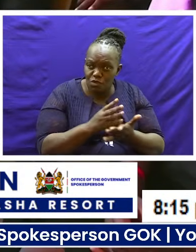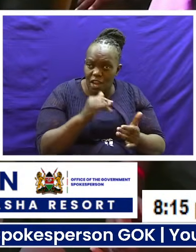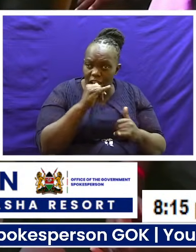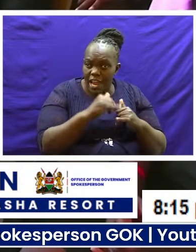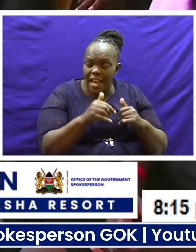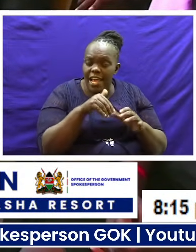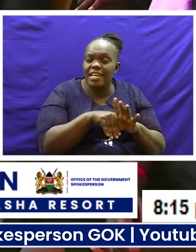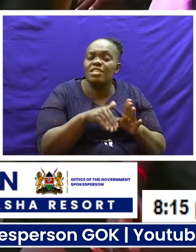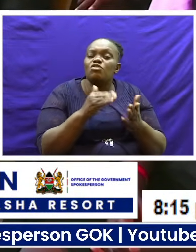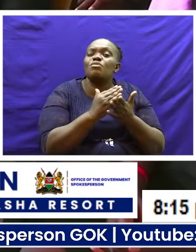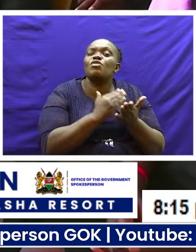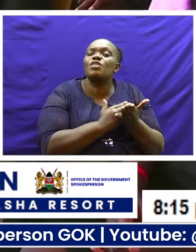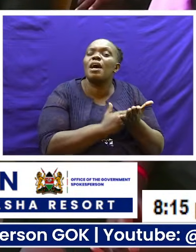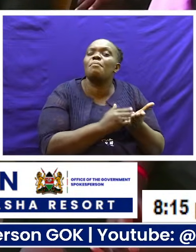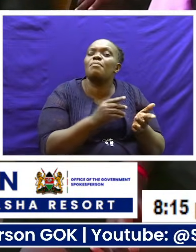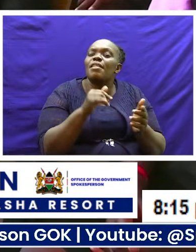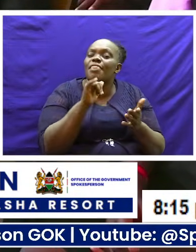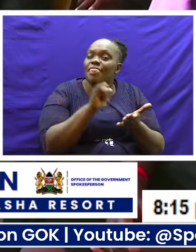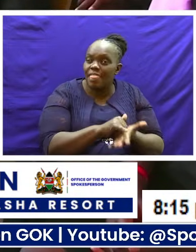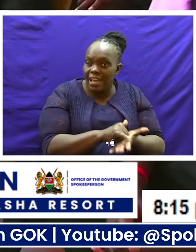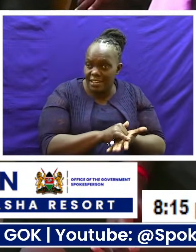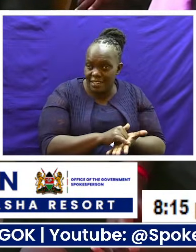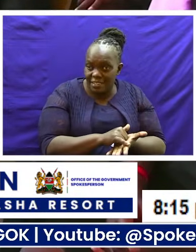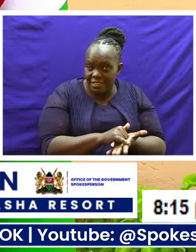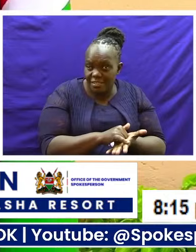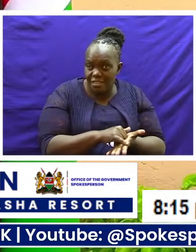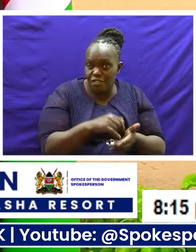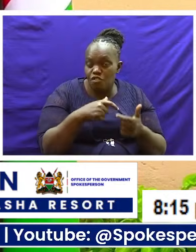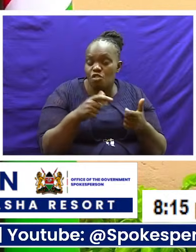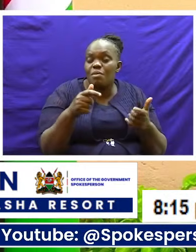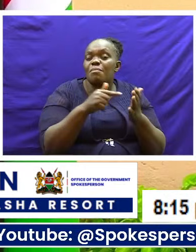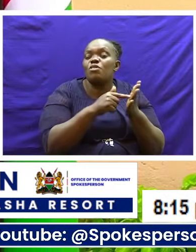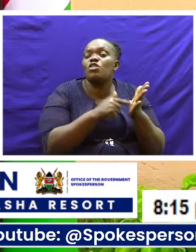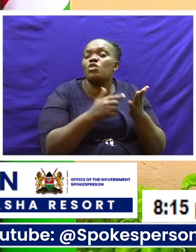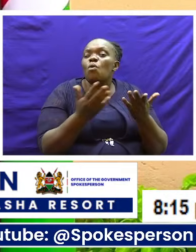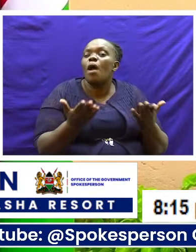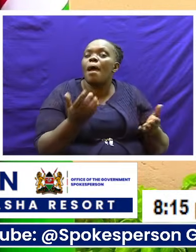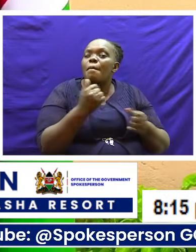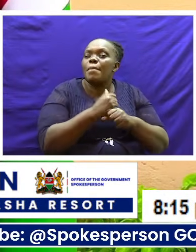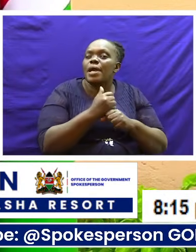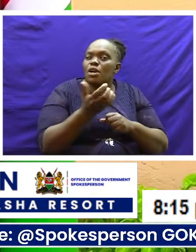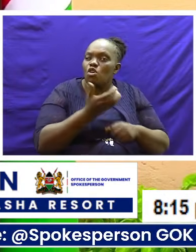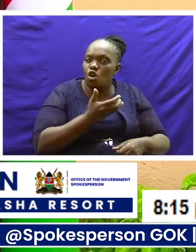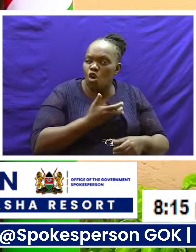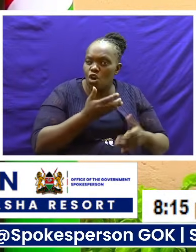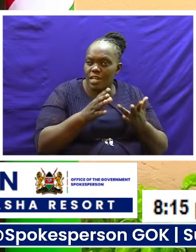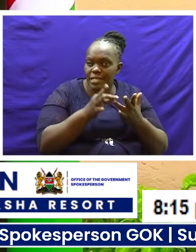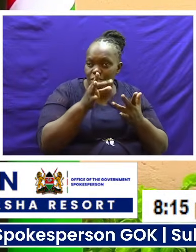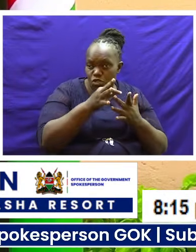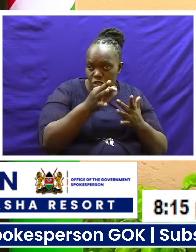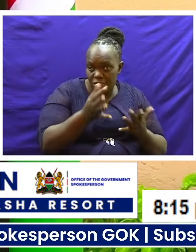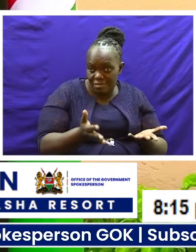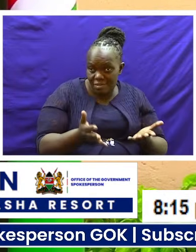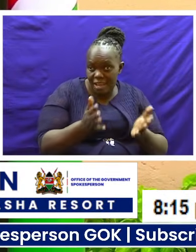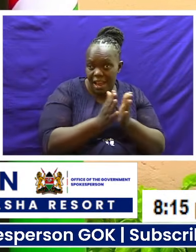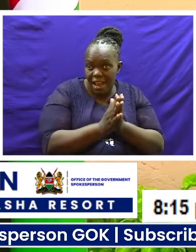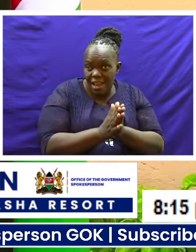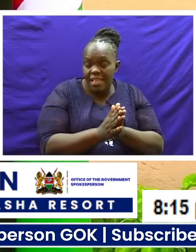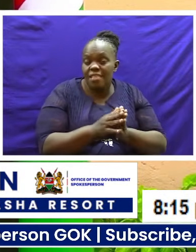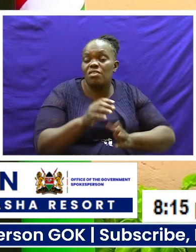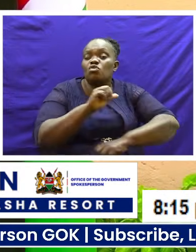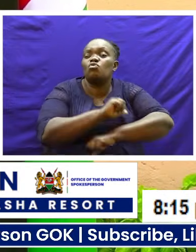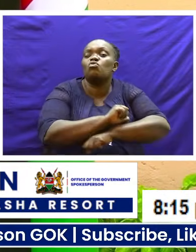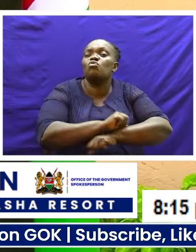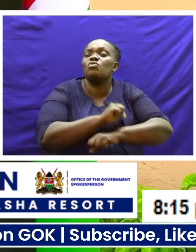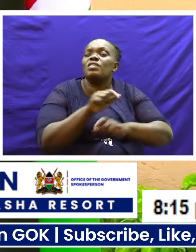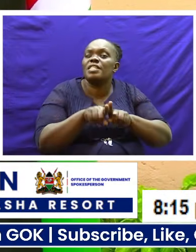into programs that, from a point where they've made their own choice, and the schools, while